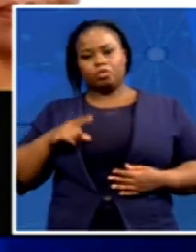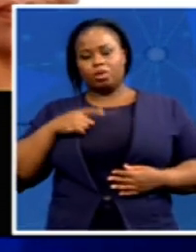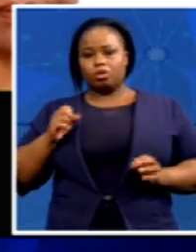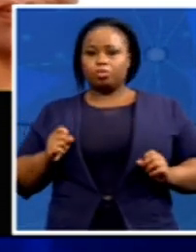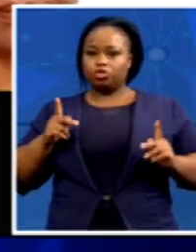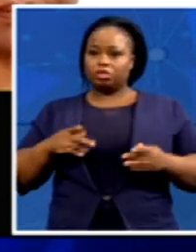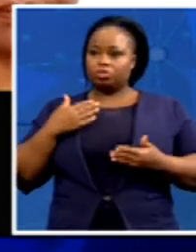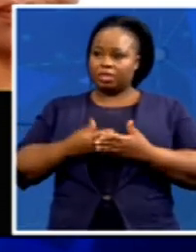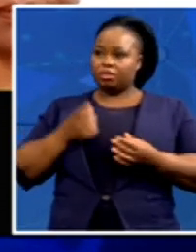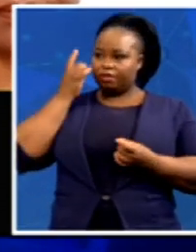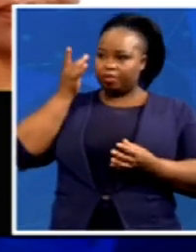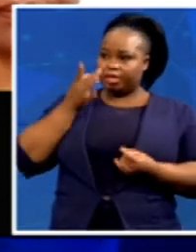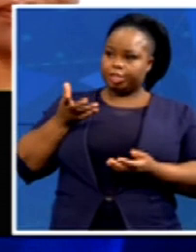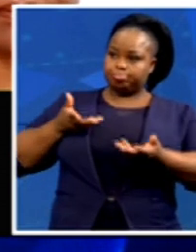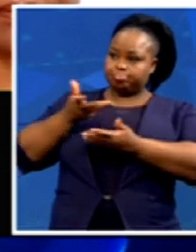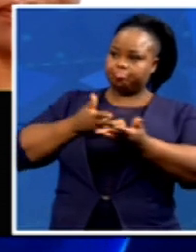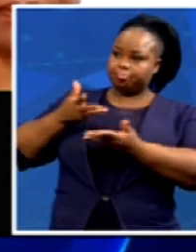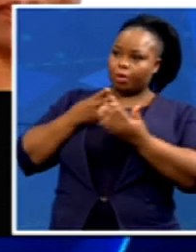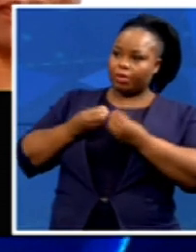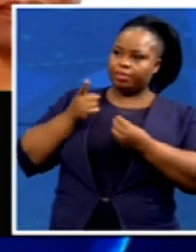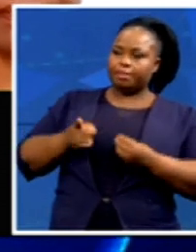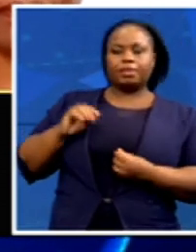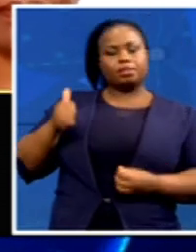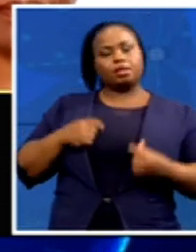we can make any public pronouncement.